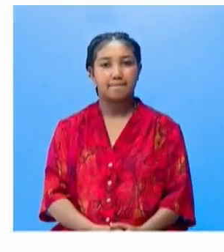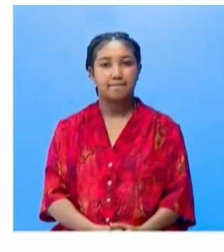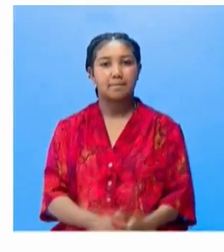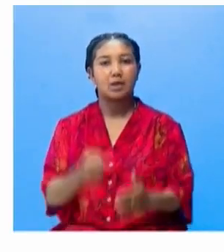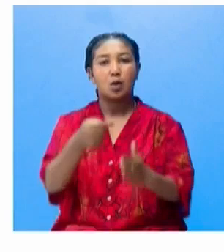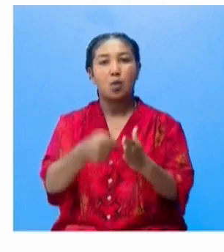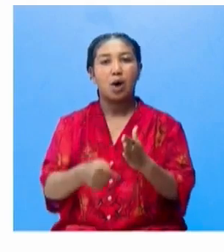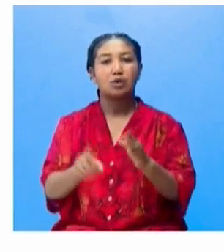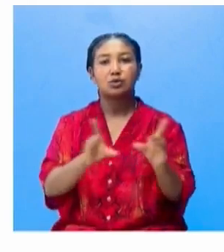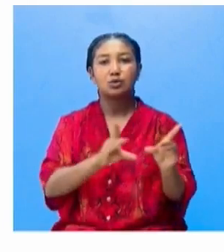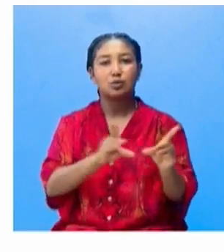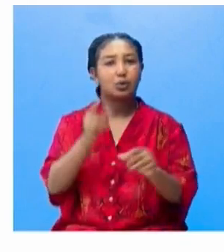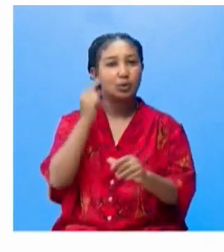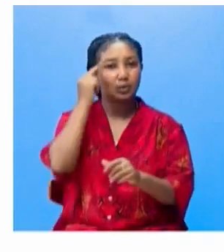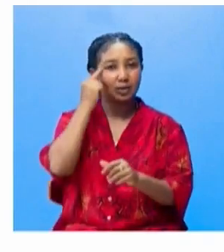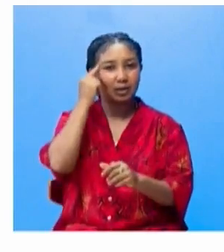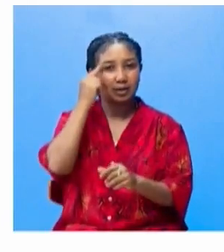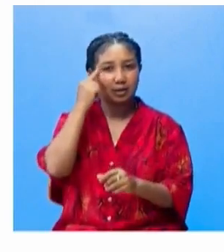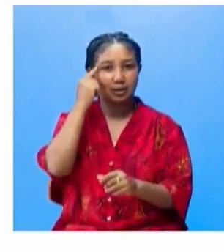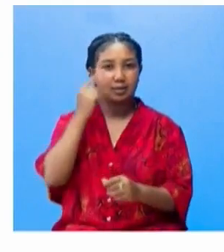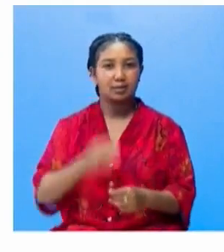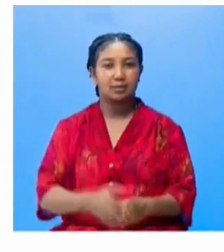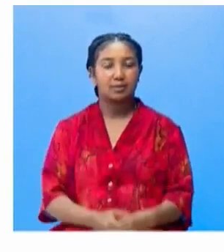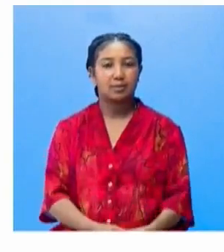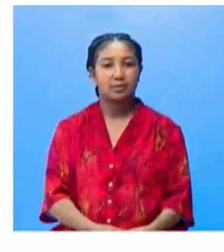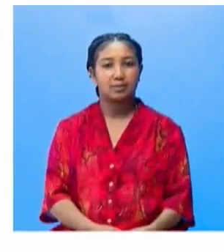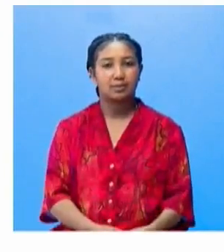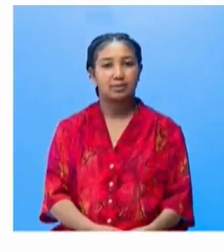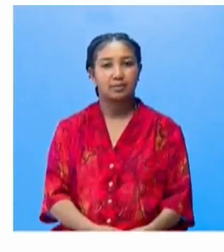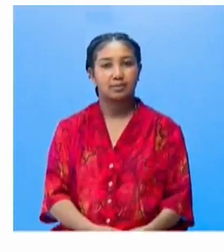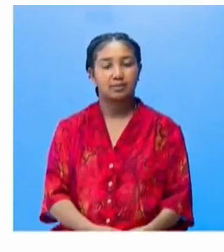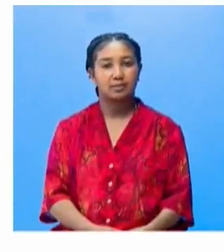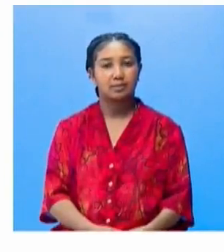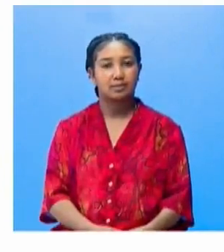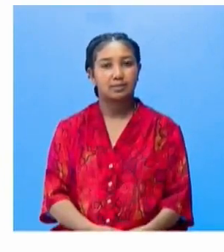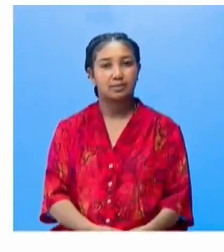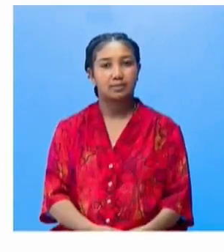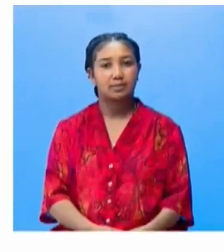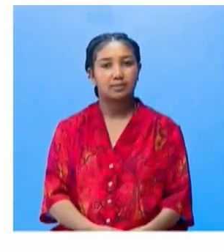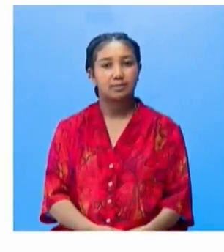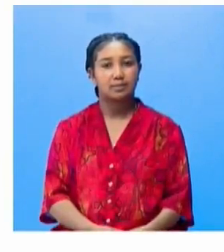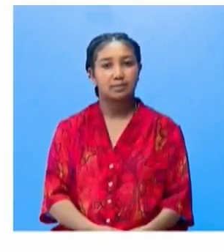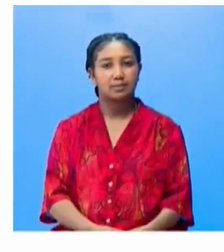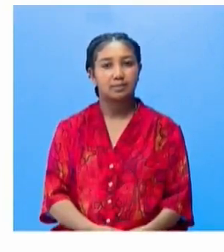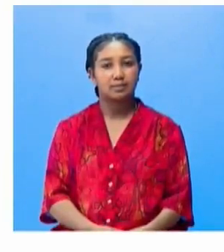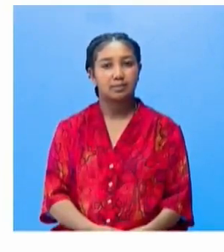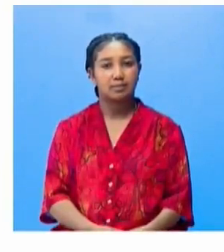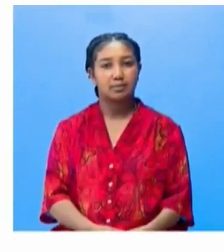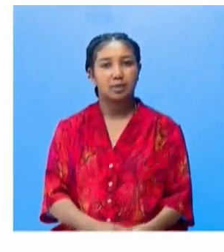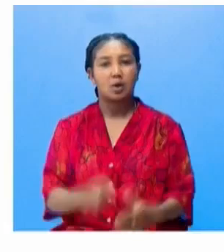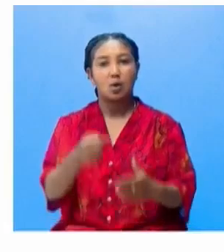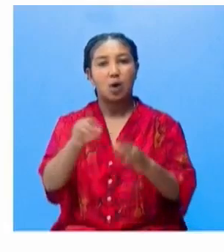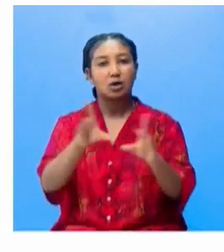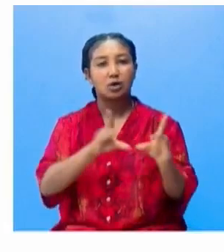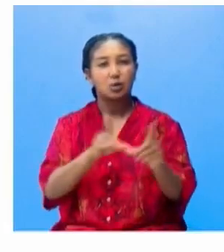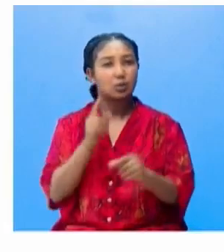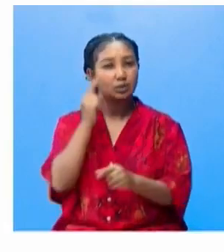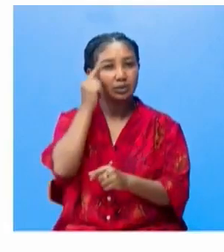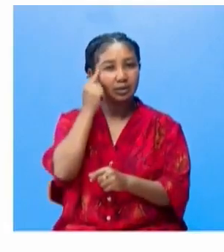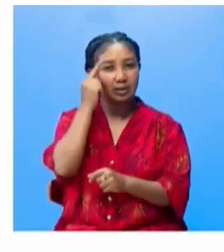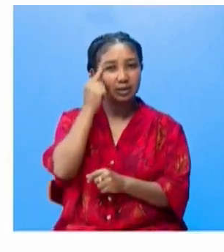What do you think? What do you think? Yeah? What do you